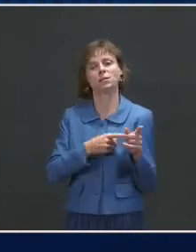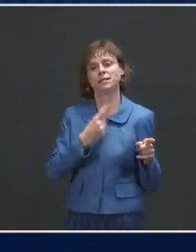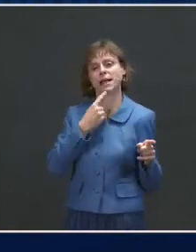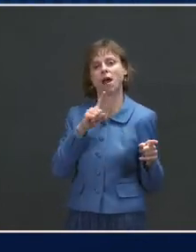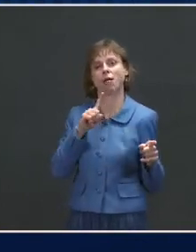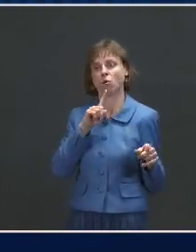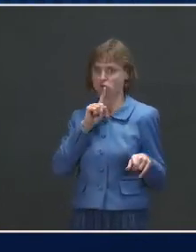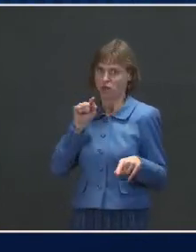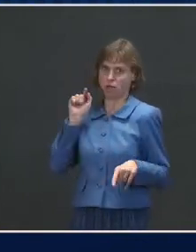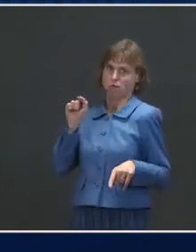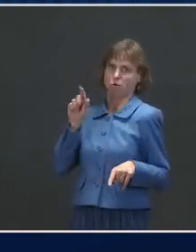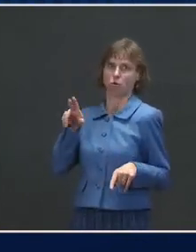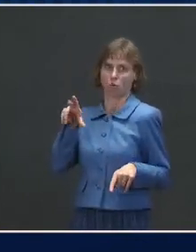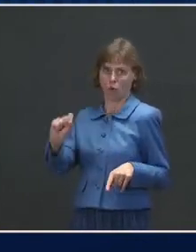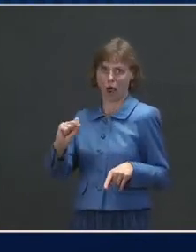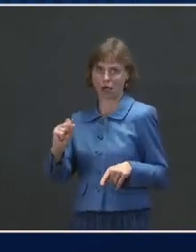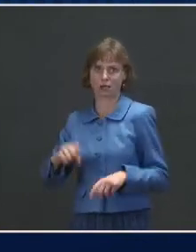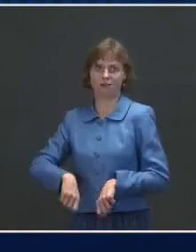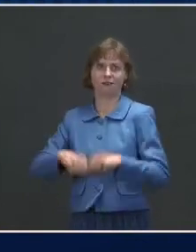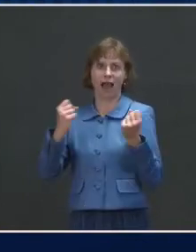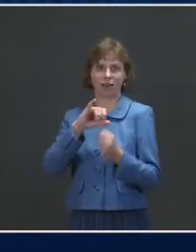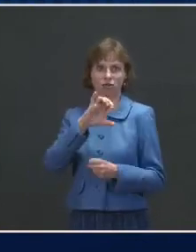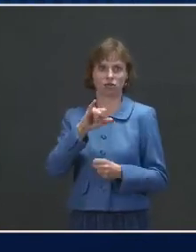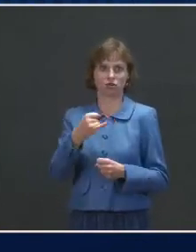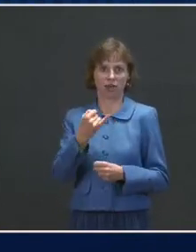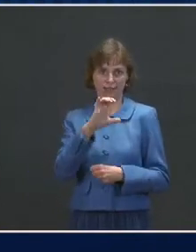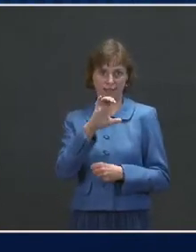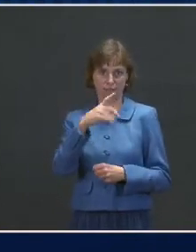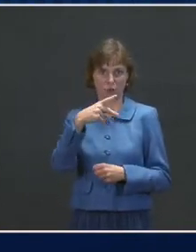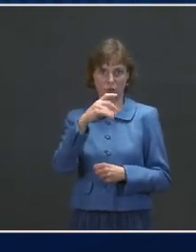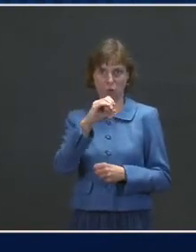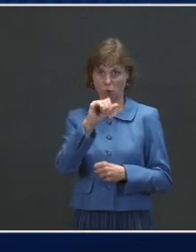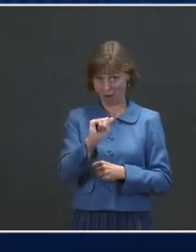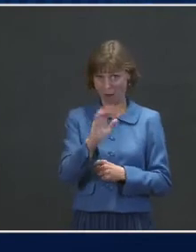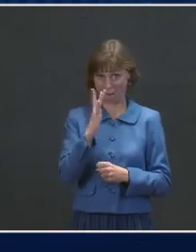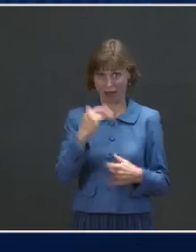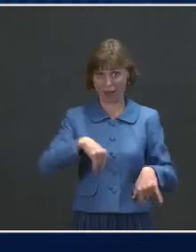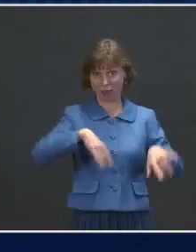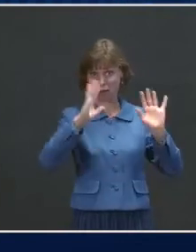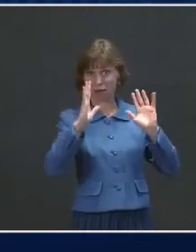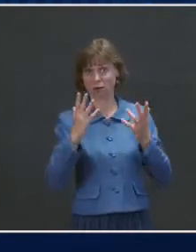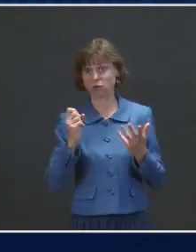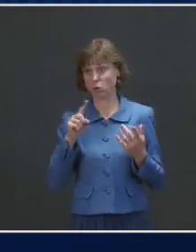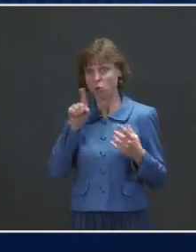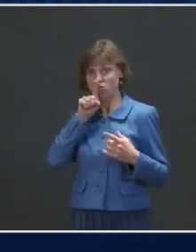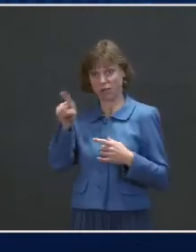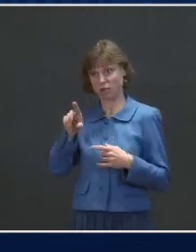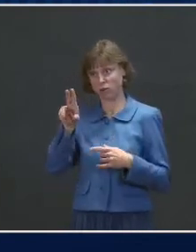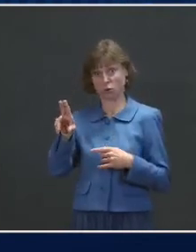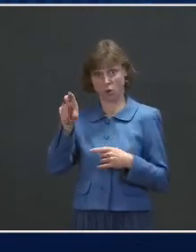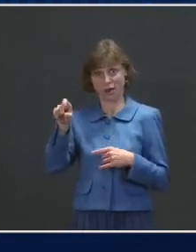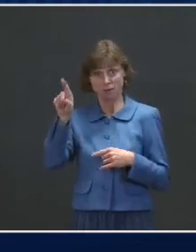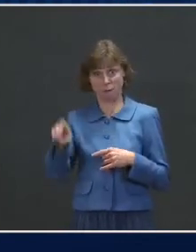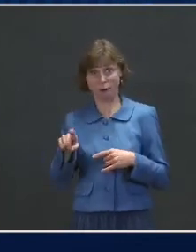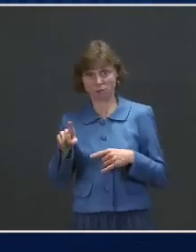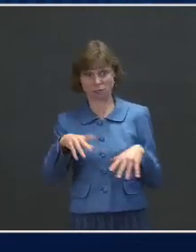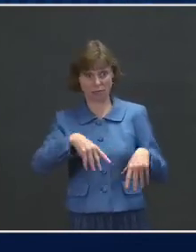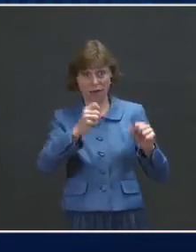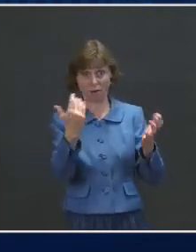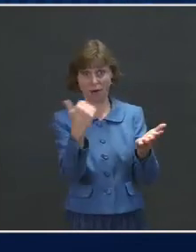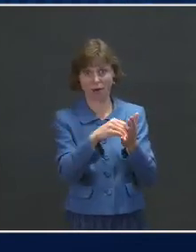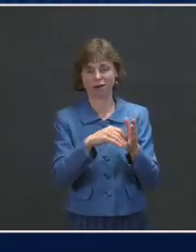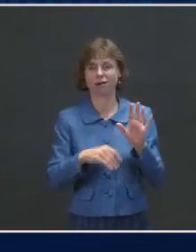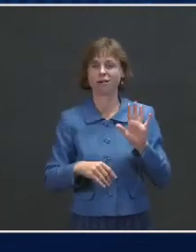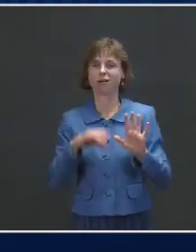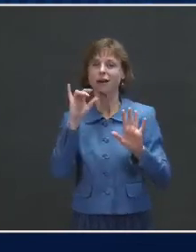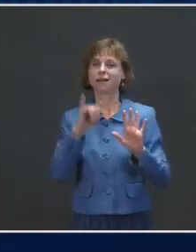the JCPOA by abandoning it, and therefore it's the U.S.'s burden to reengage? Well, those were actions of